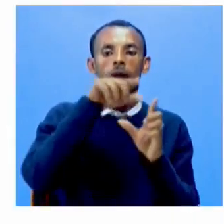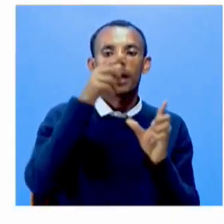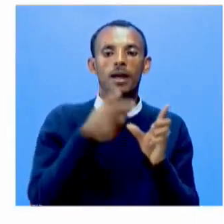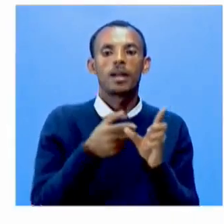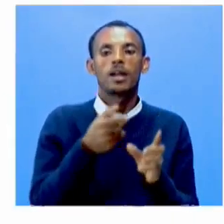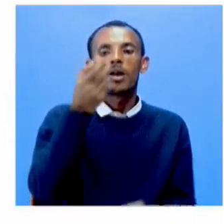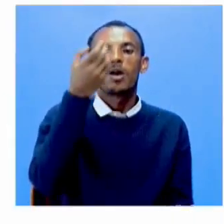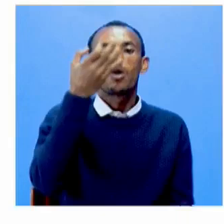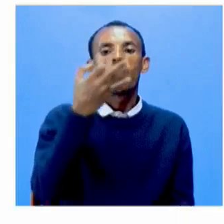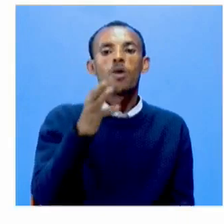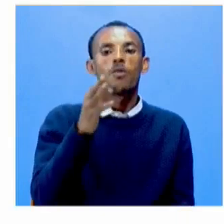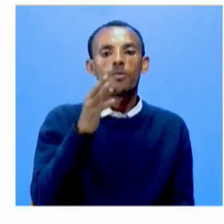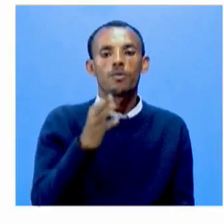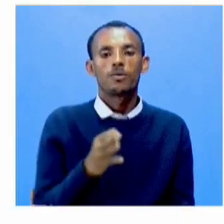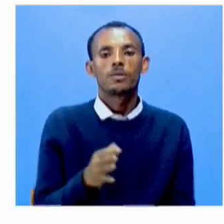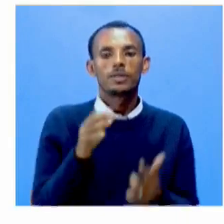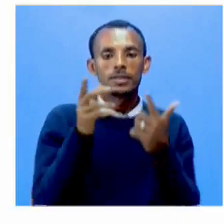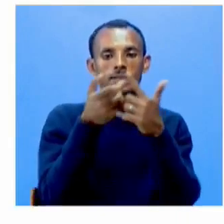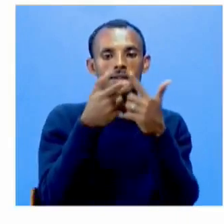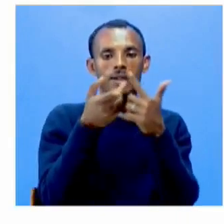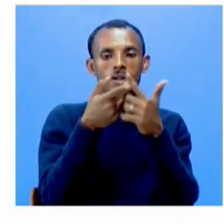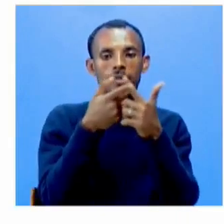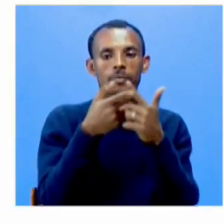of the